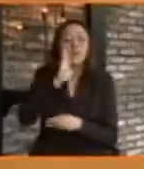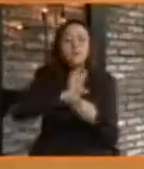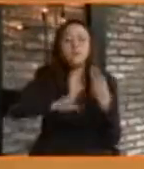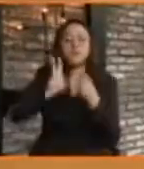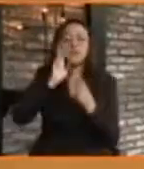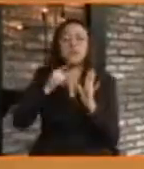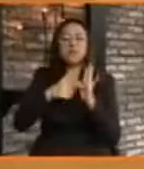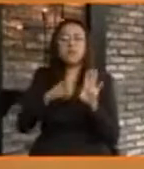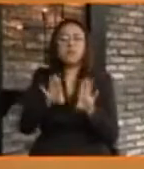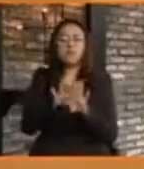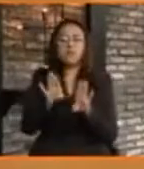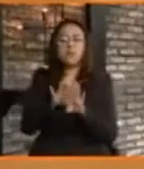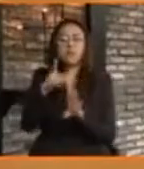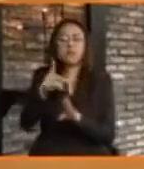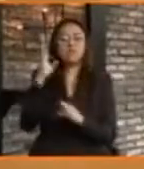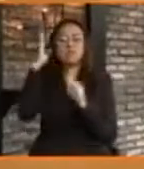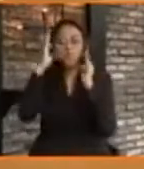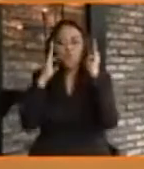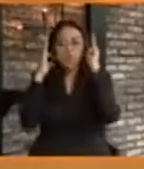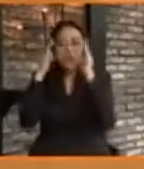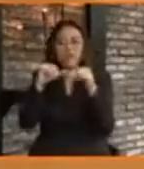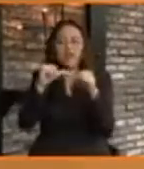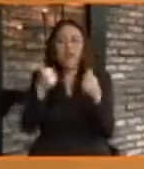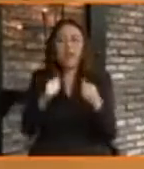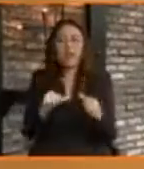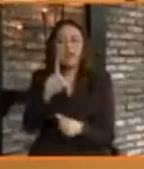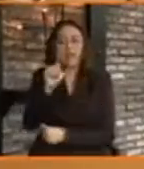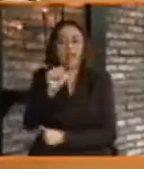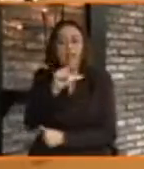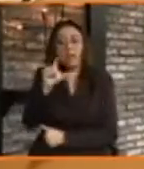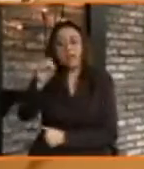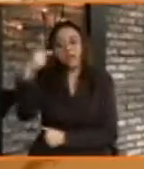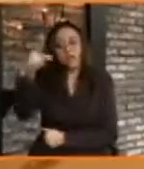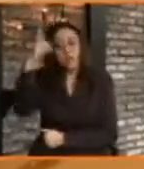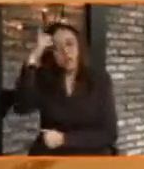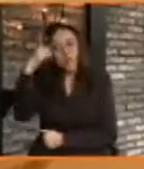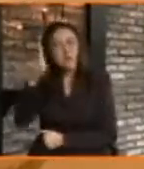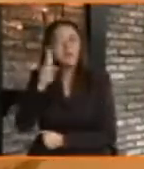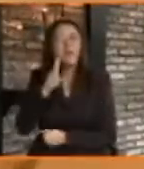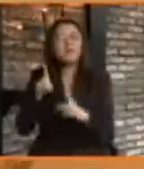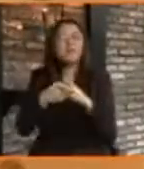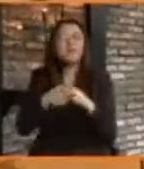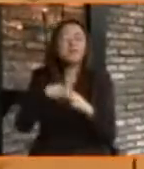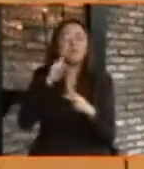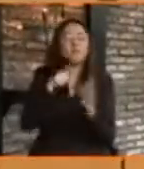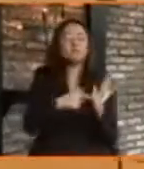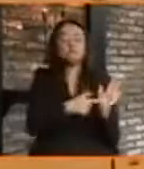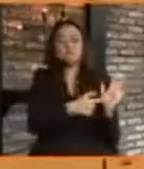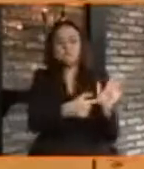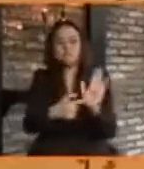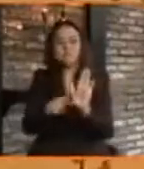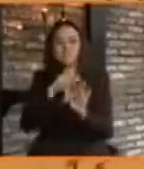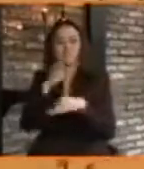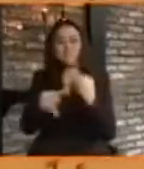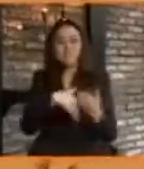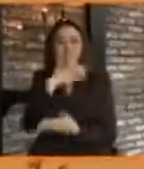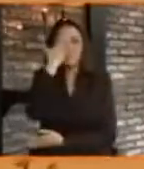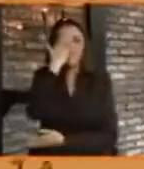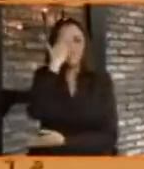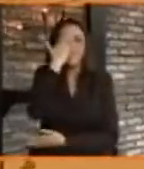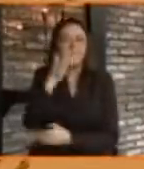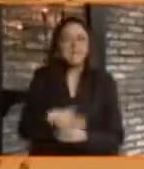world. It's owned by the Dallas Museum of Art, who has yet to exhibit it because it's so popular. There are 625 of